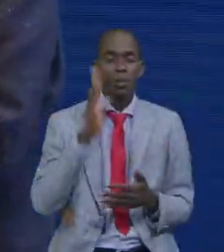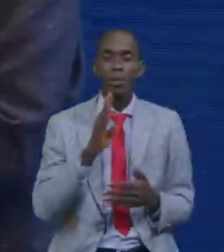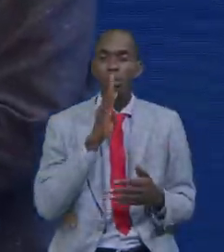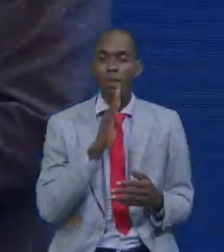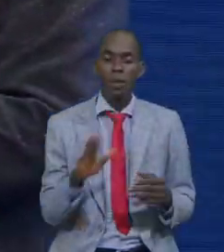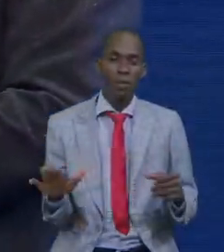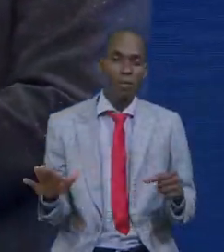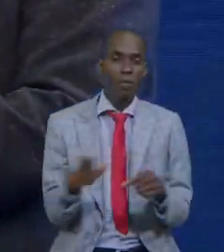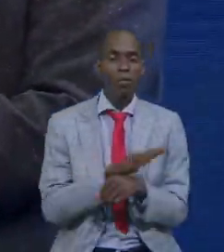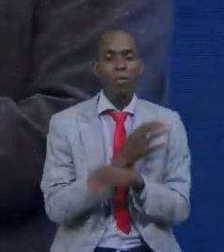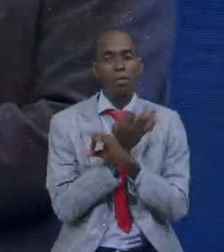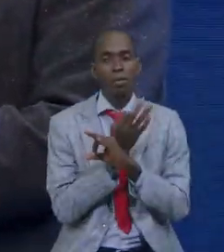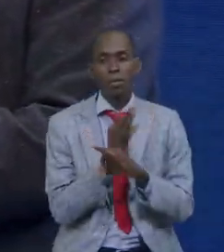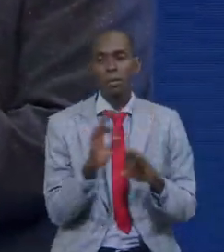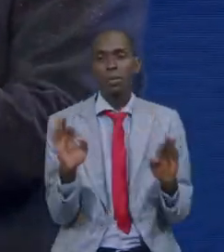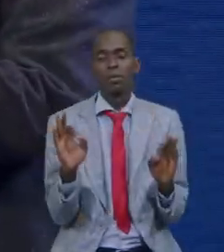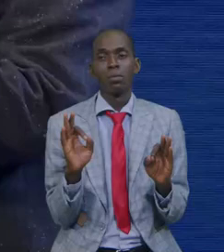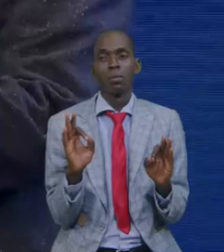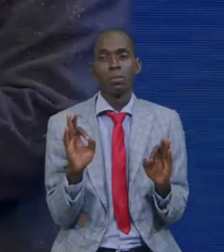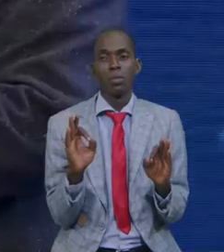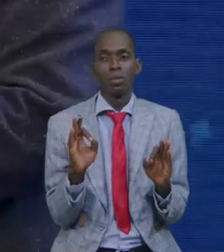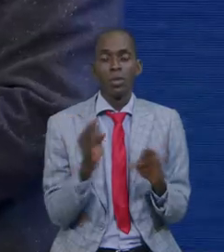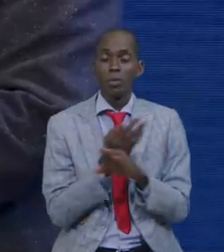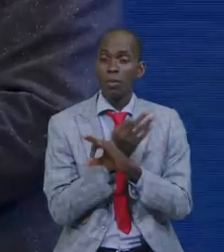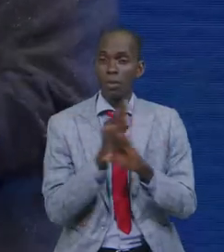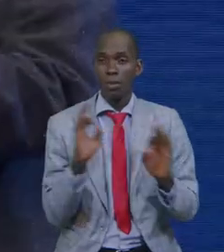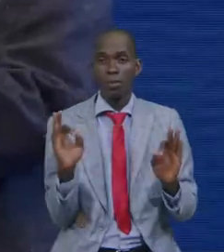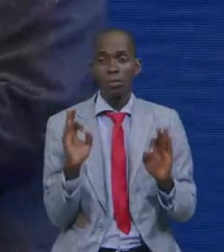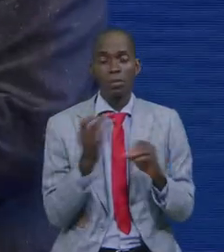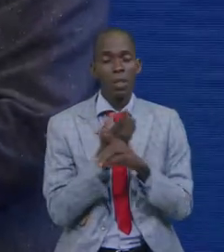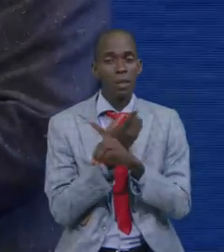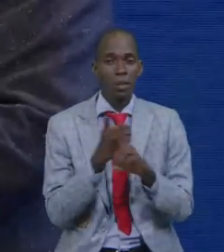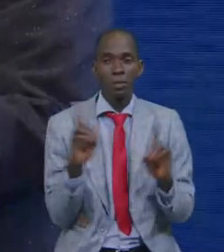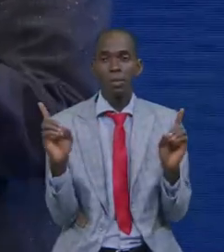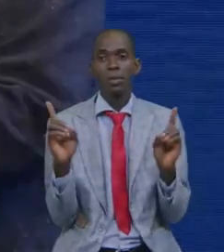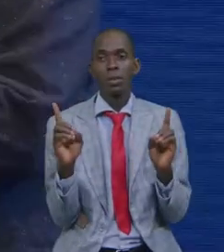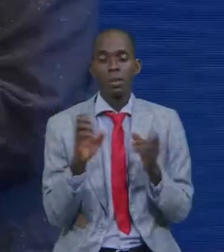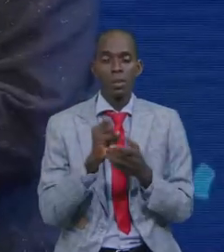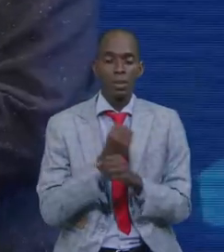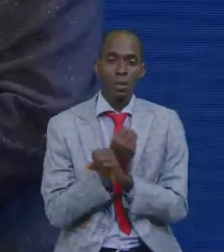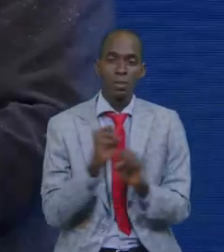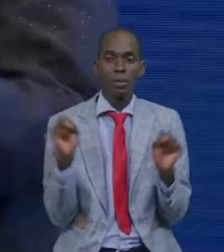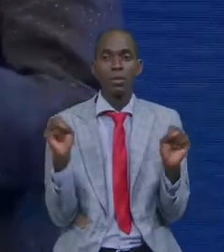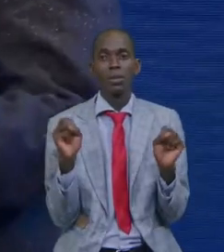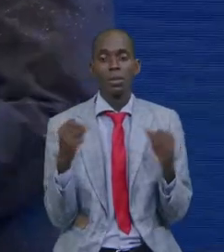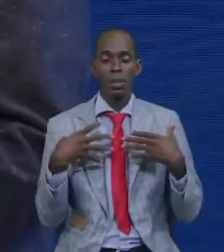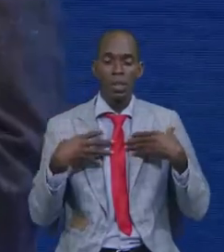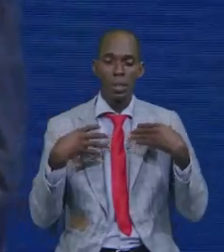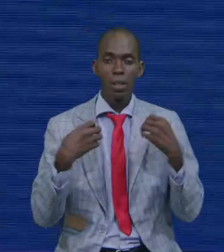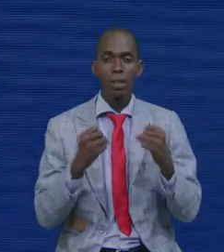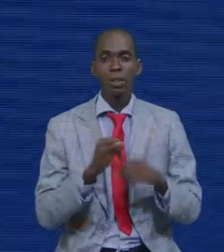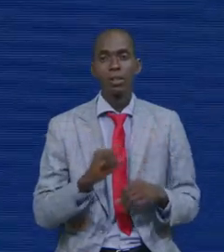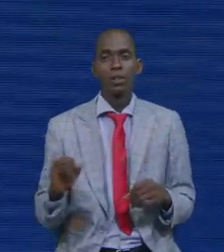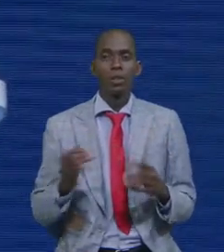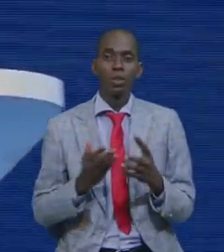round emancipation, freedom, deliverance, salvation, healing